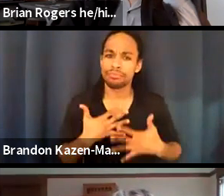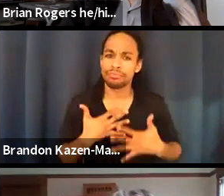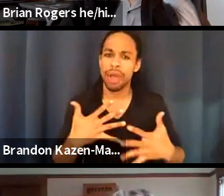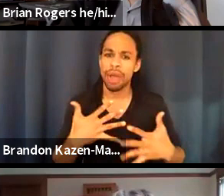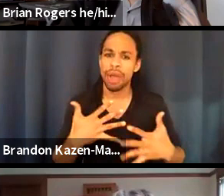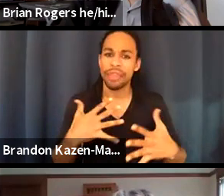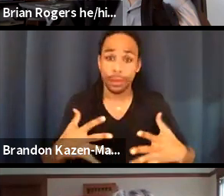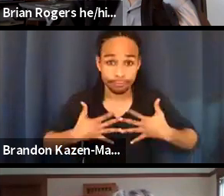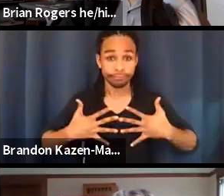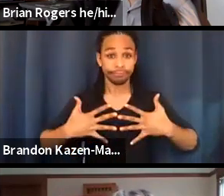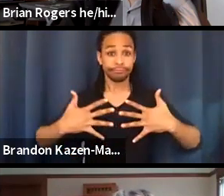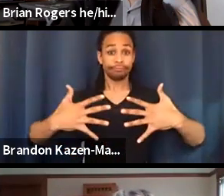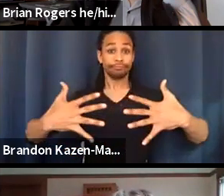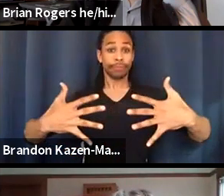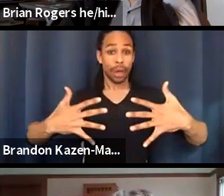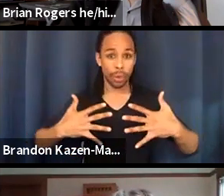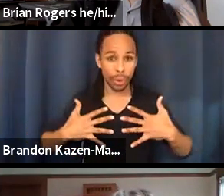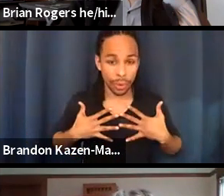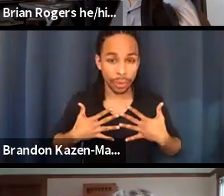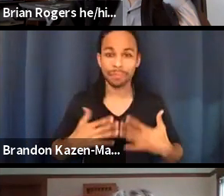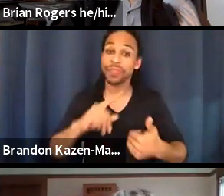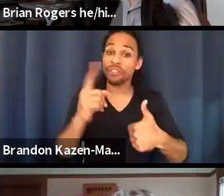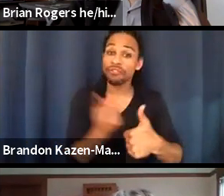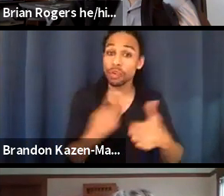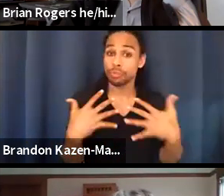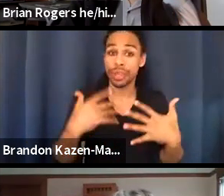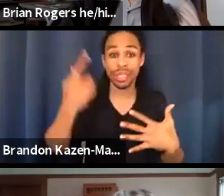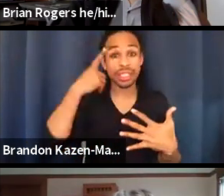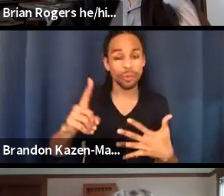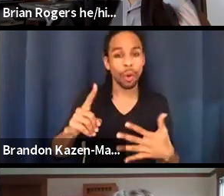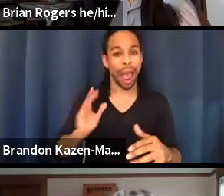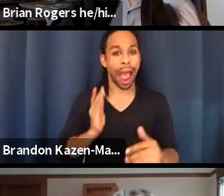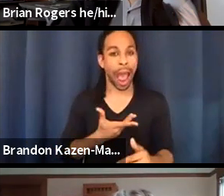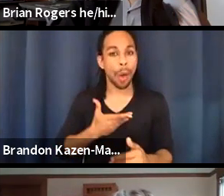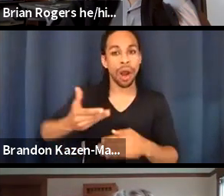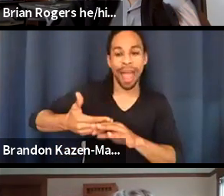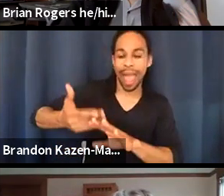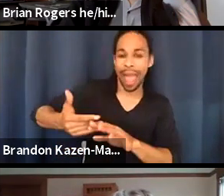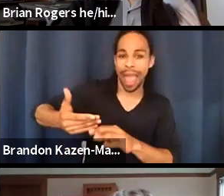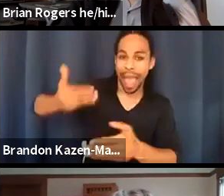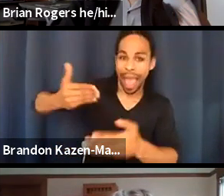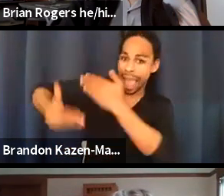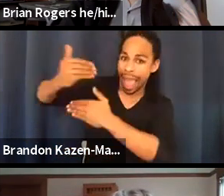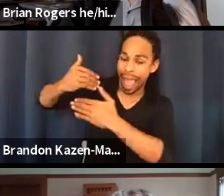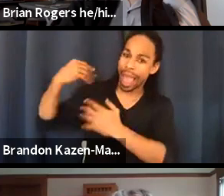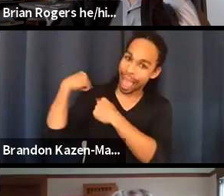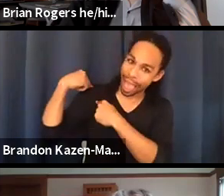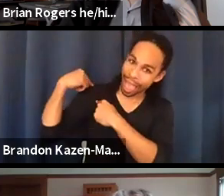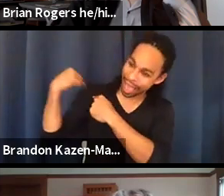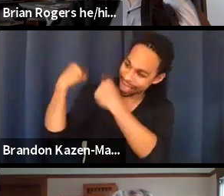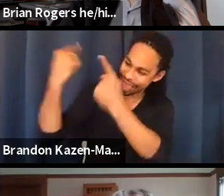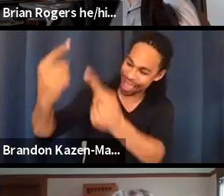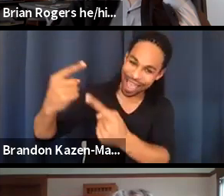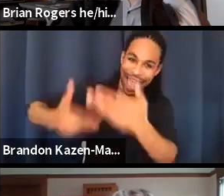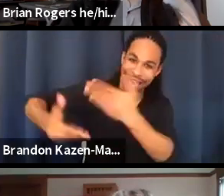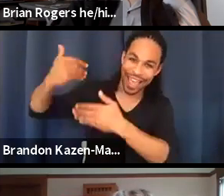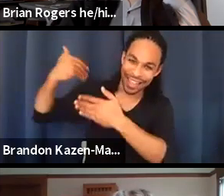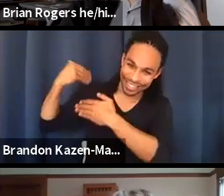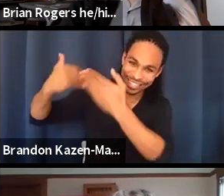ancestors named and not named, the people who paved the way for us to do what it is we're doing right now. Here